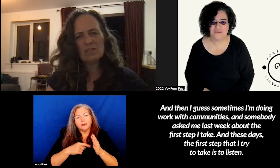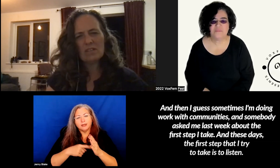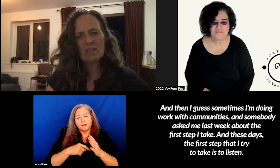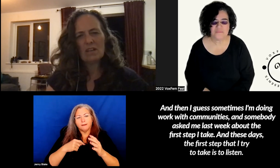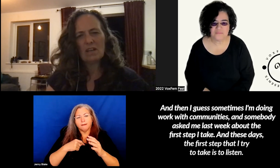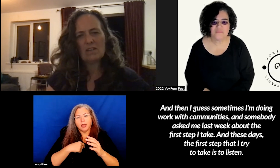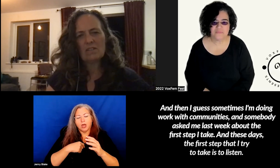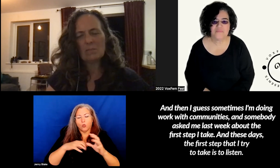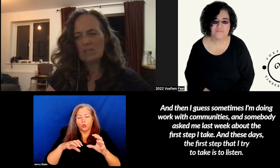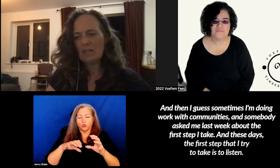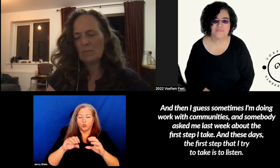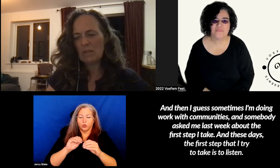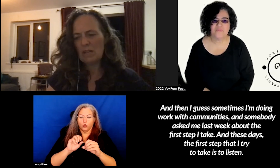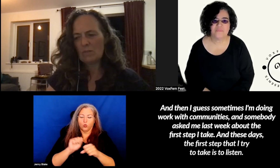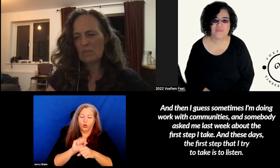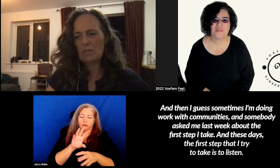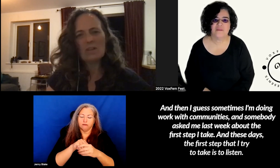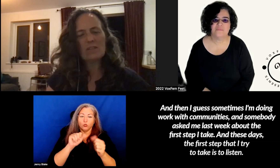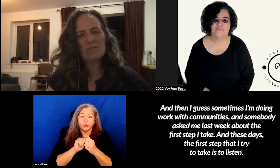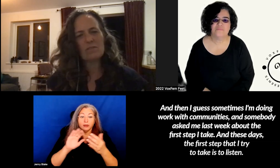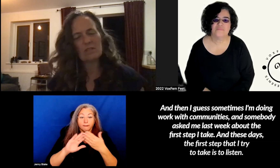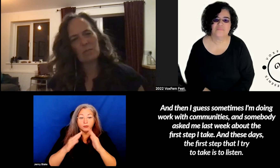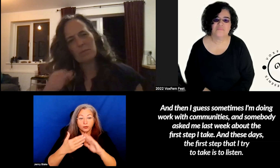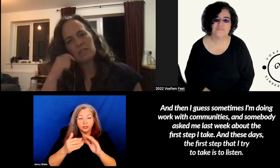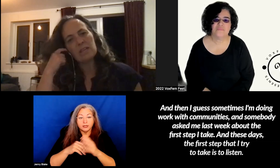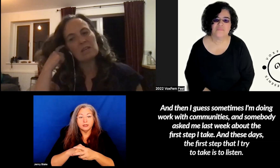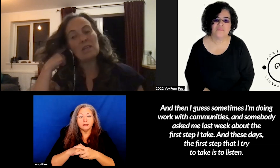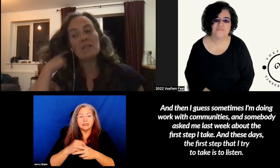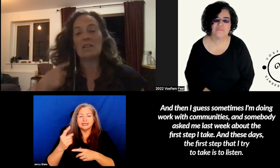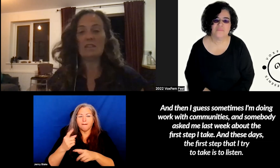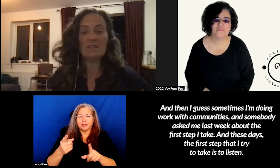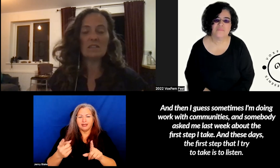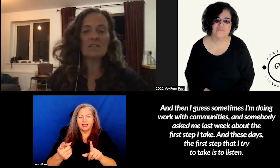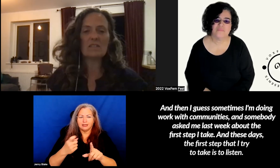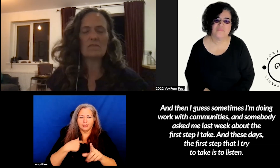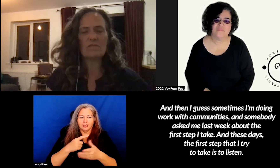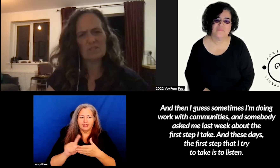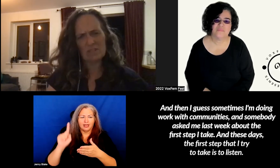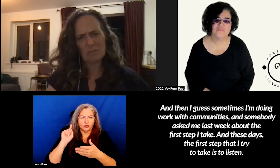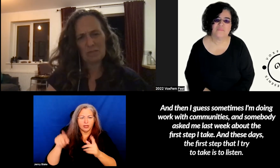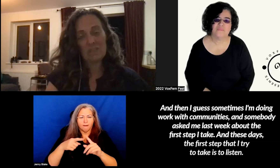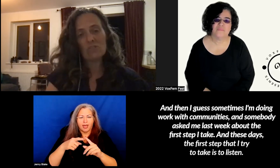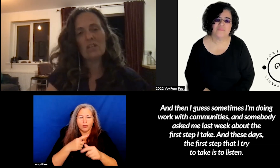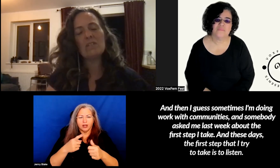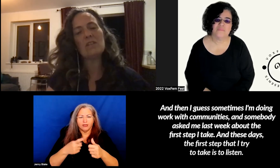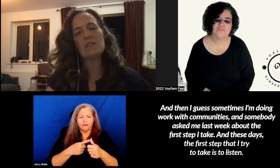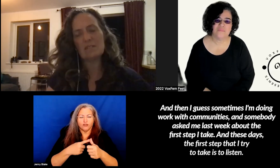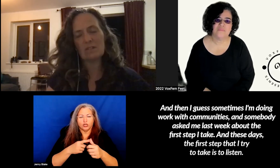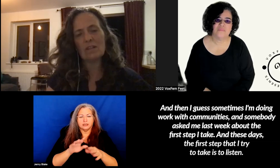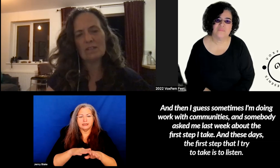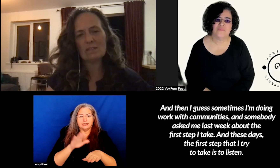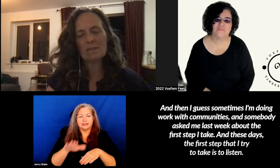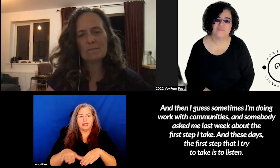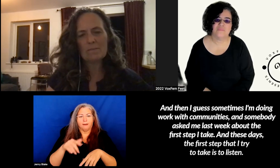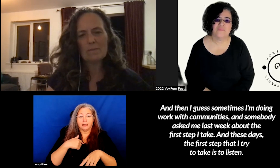communities. And somebody asked me last week about like the first step I take. And these days, the first step that I try to take is